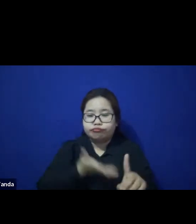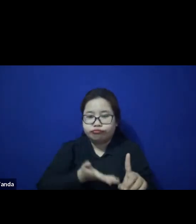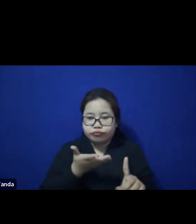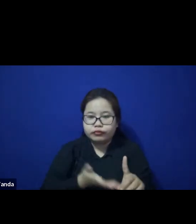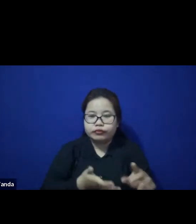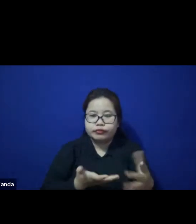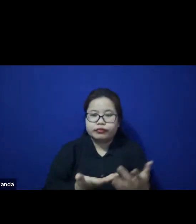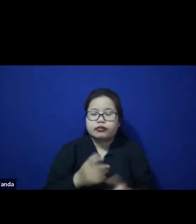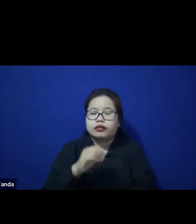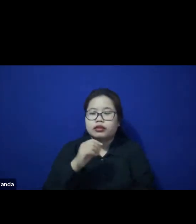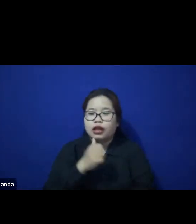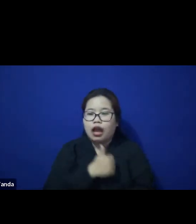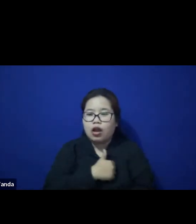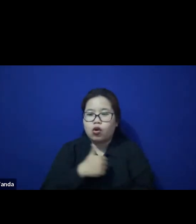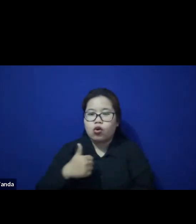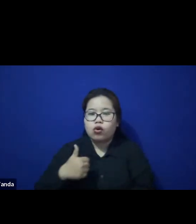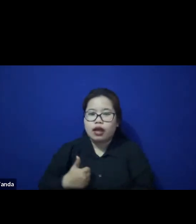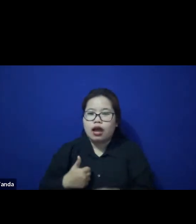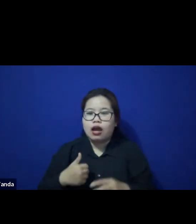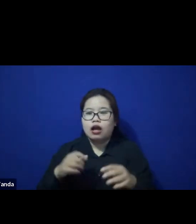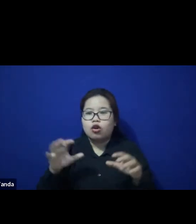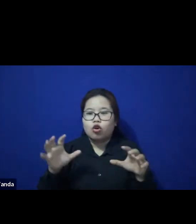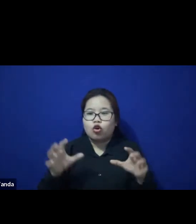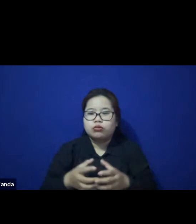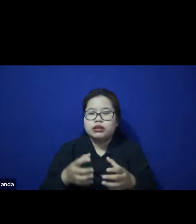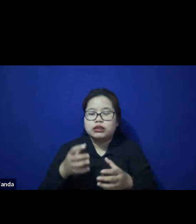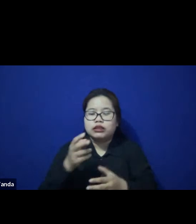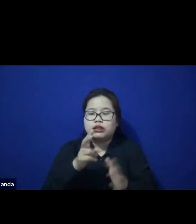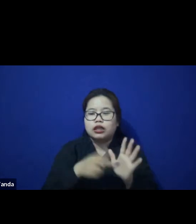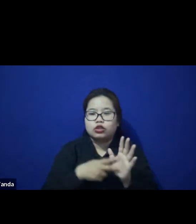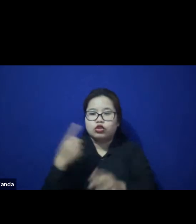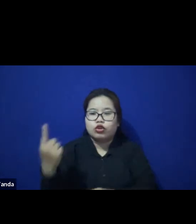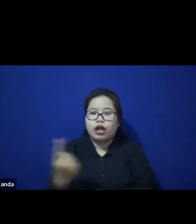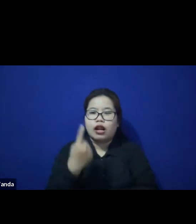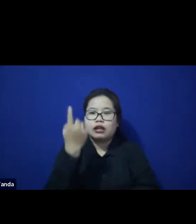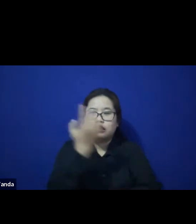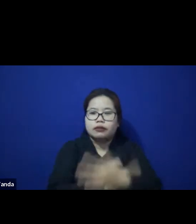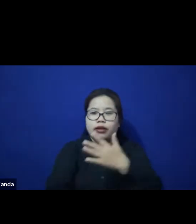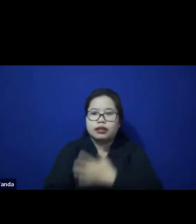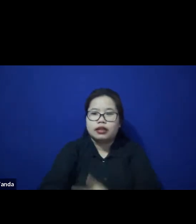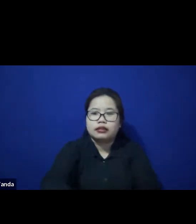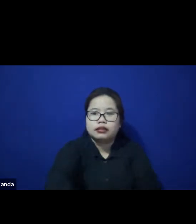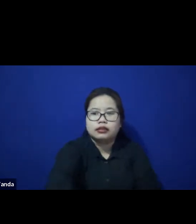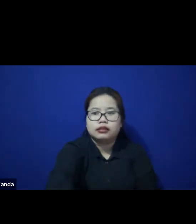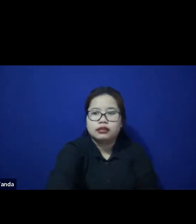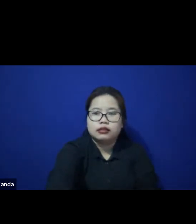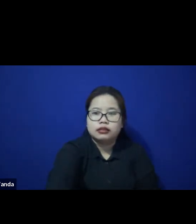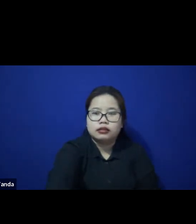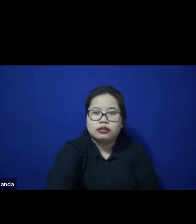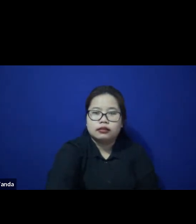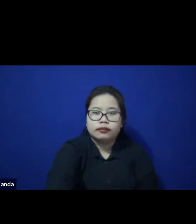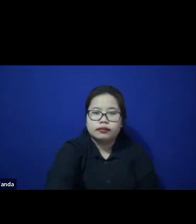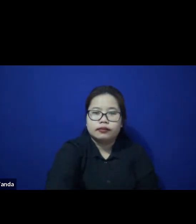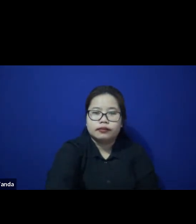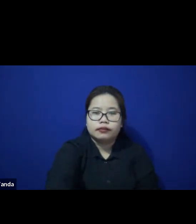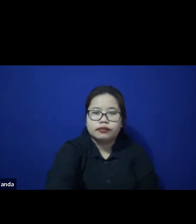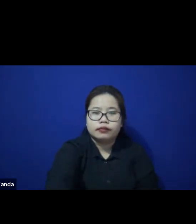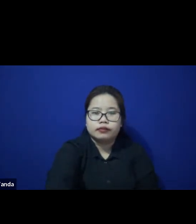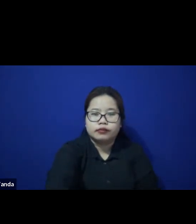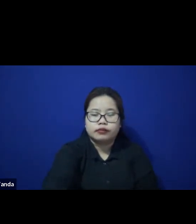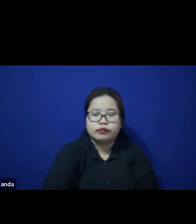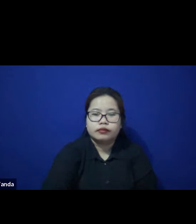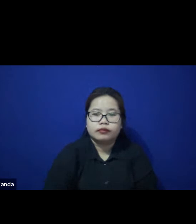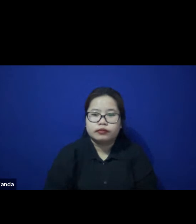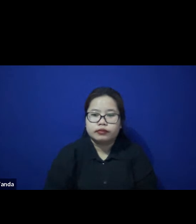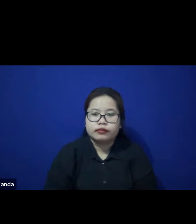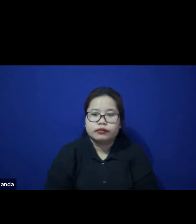Tiara dan Mas Eka sudah berkenan hadir bersama kita semua pada pagi ini. All right, without further ado, I would